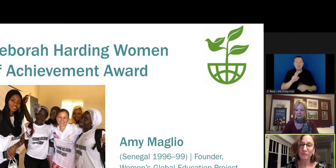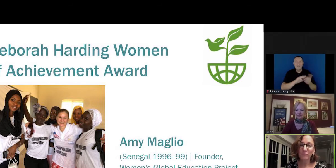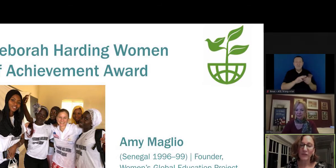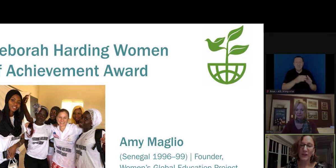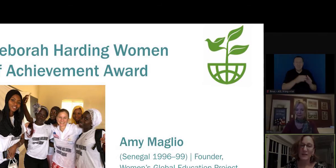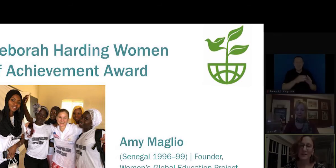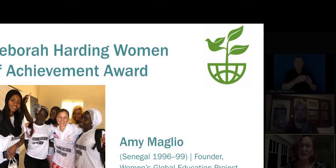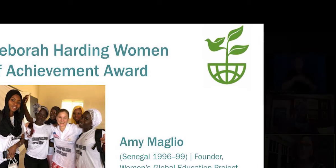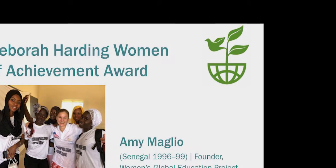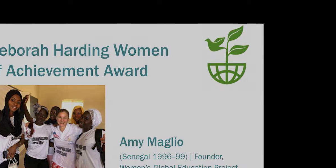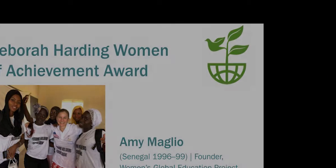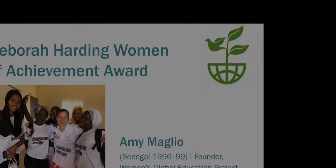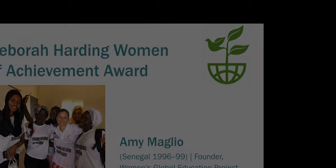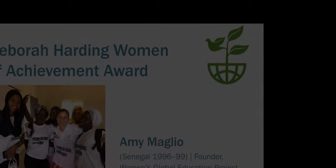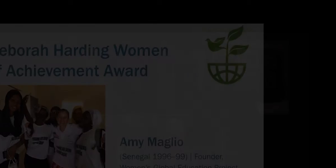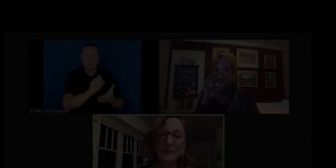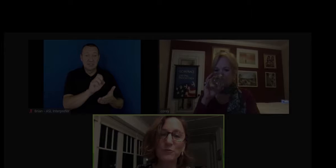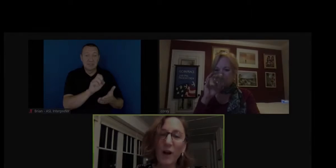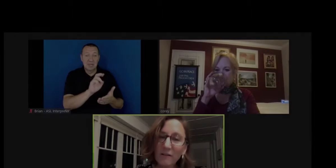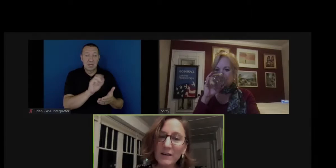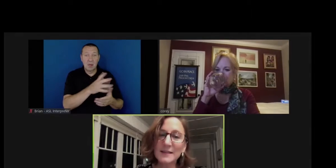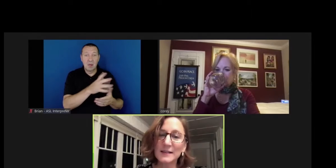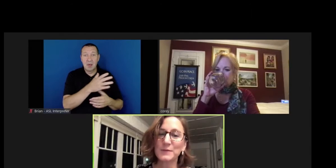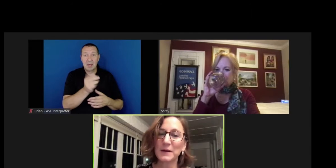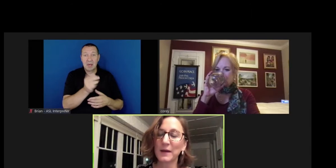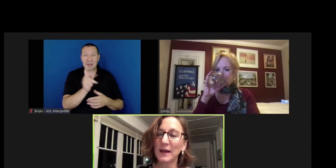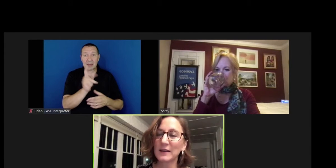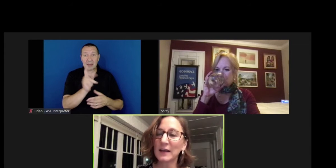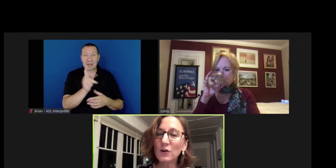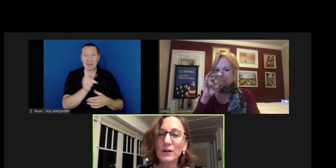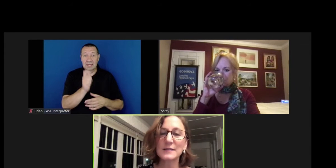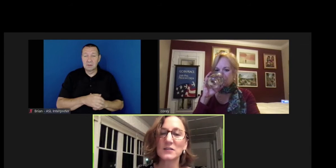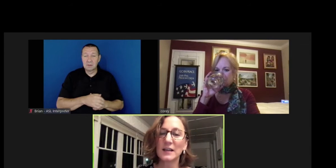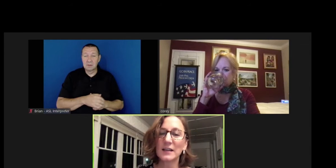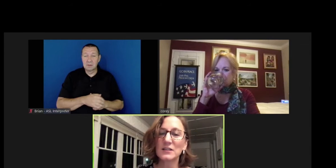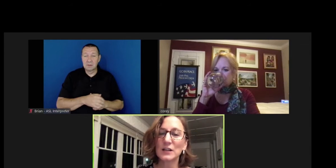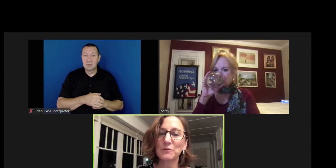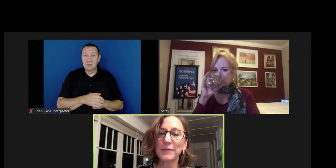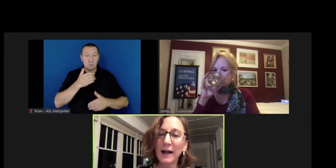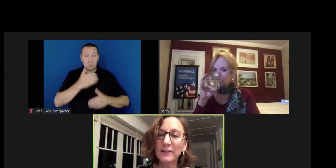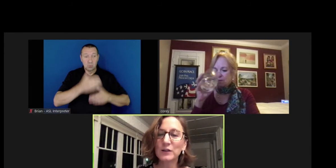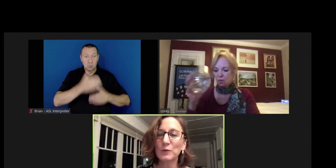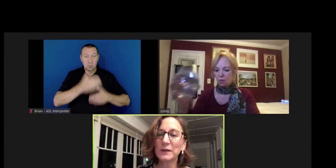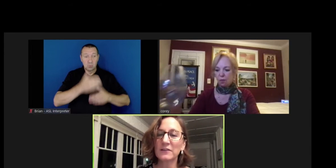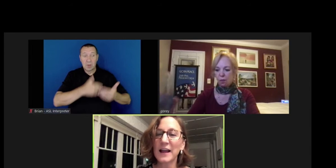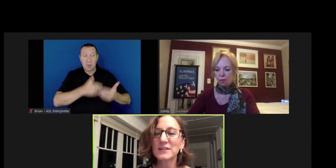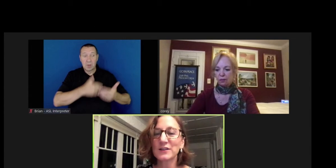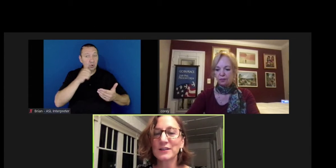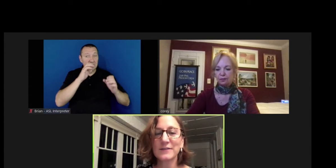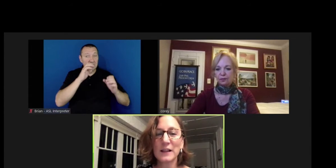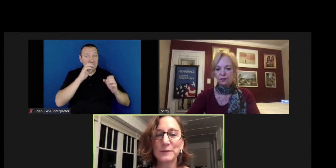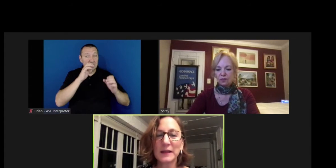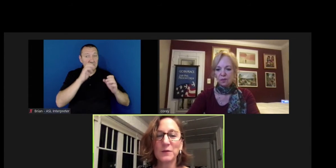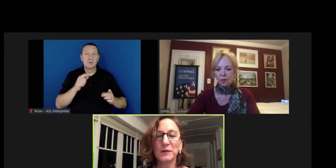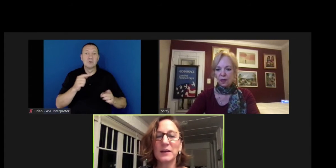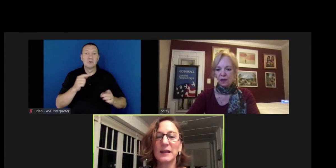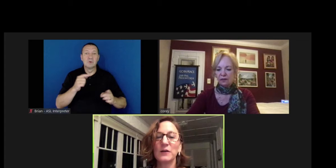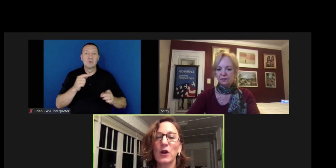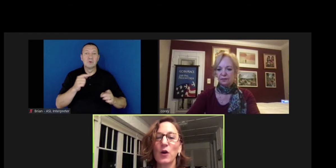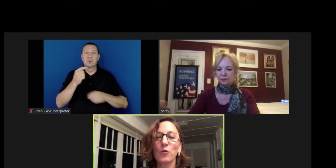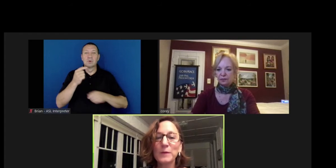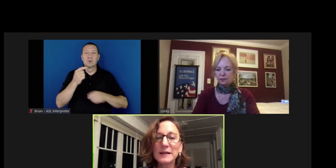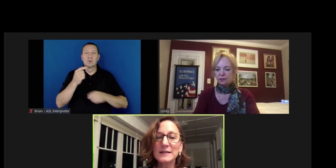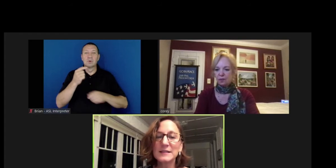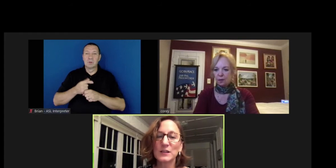Kenya. So despite progress that's been made in girls' education by the global international development